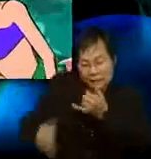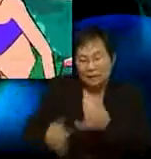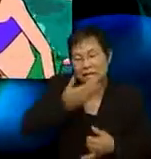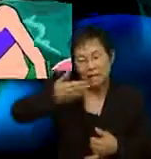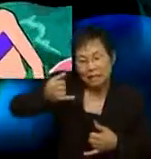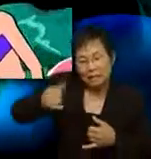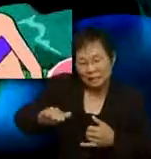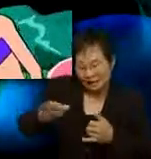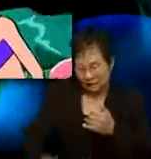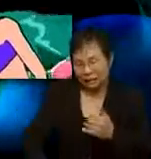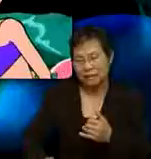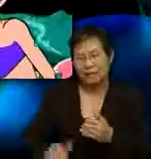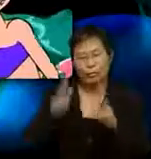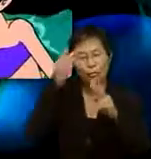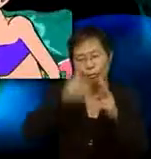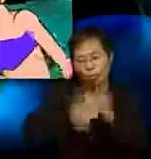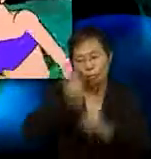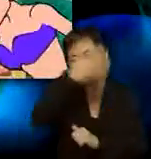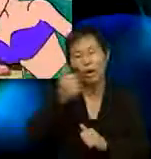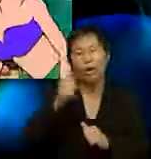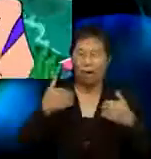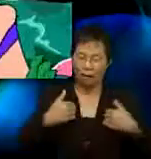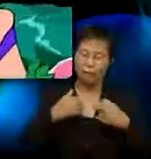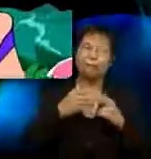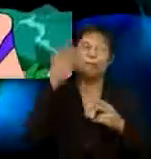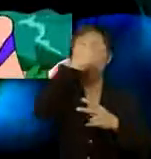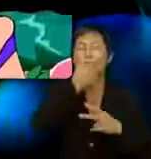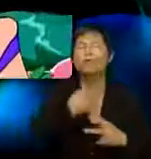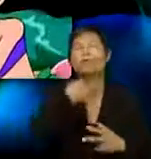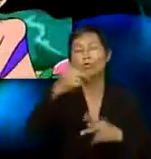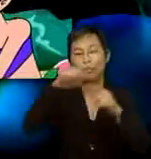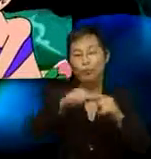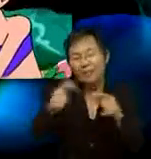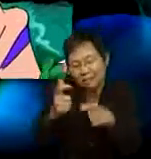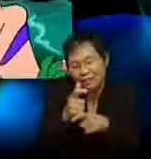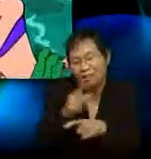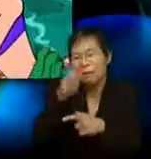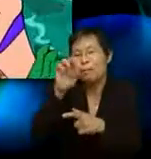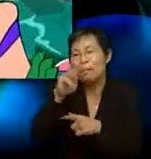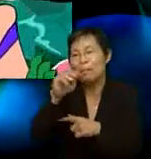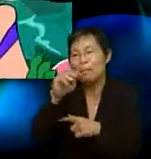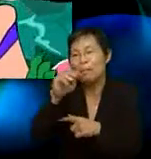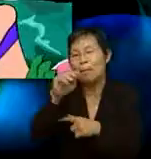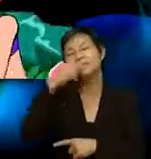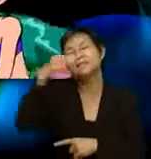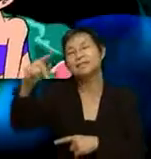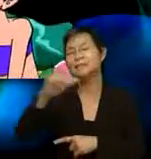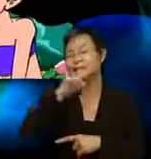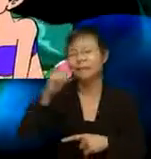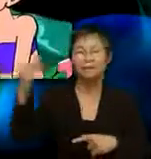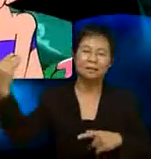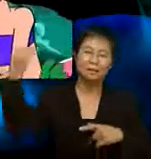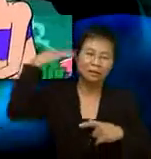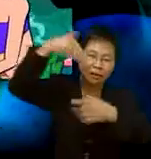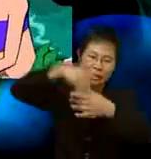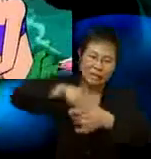She also had a beautiful voice. When the little mermaid sang, there wasn't any sound in